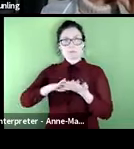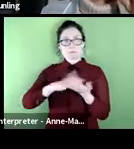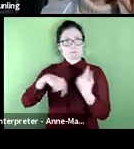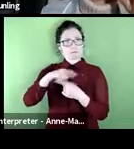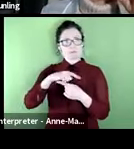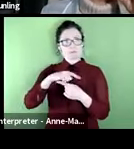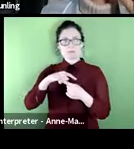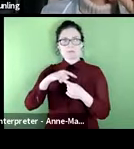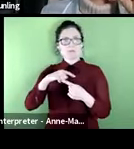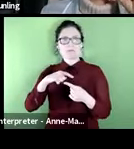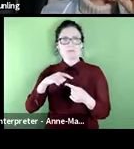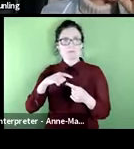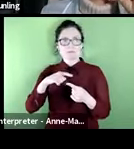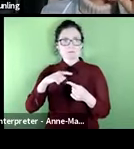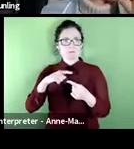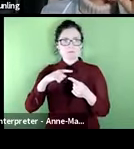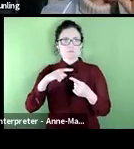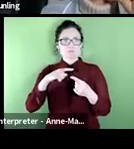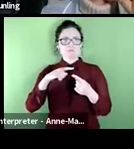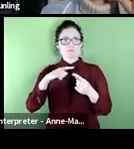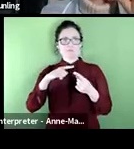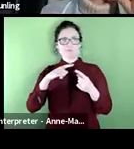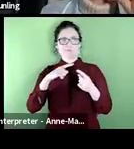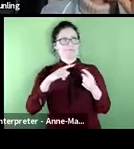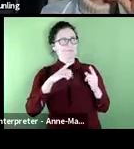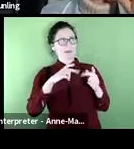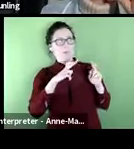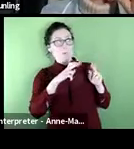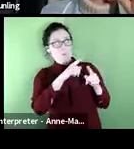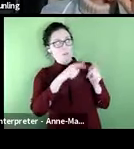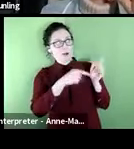from the tax system